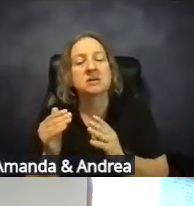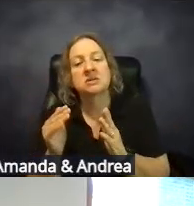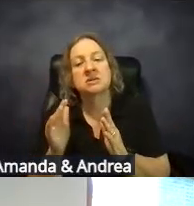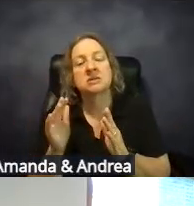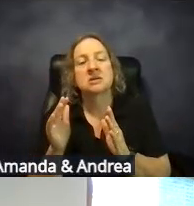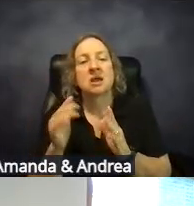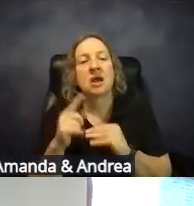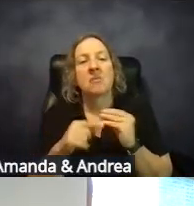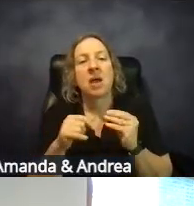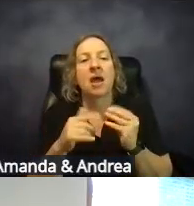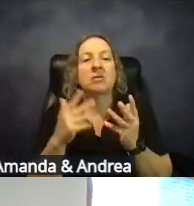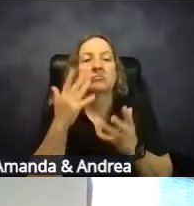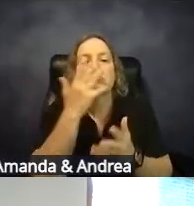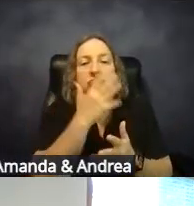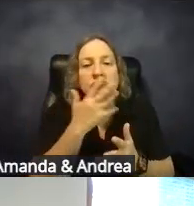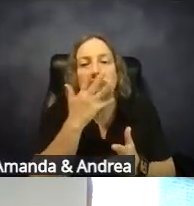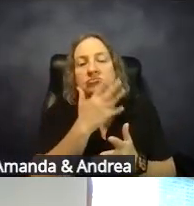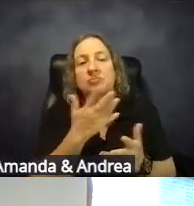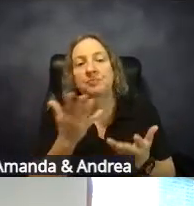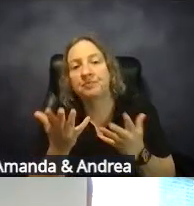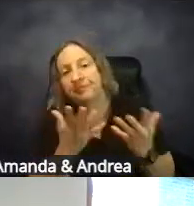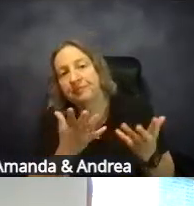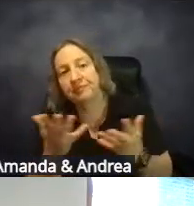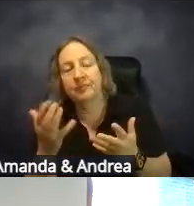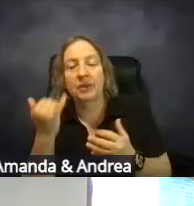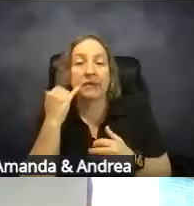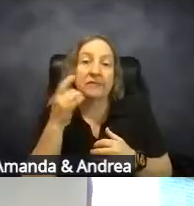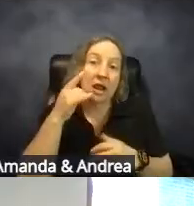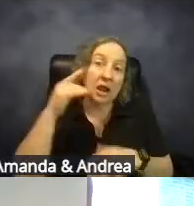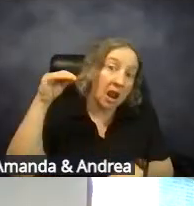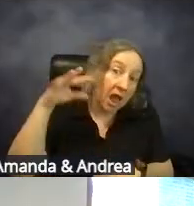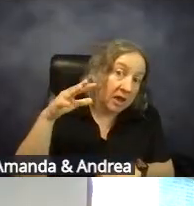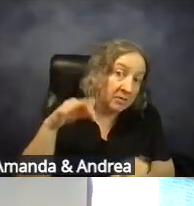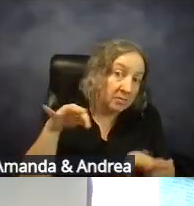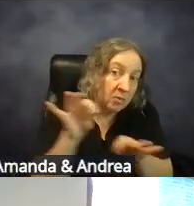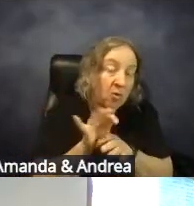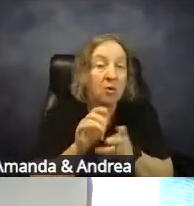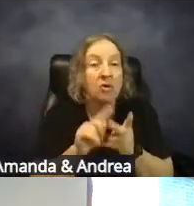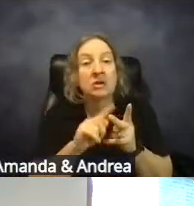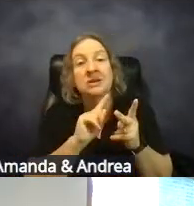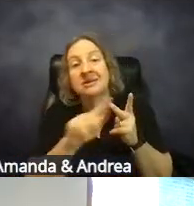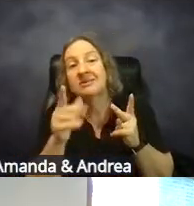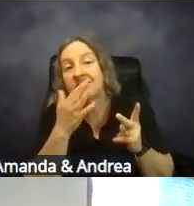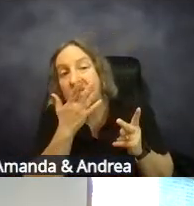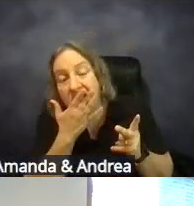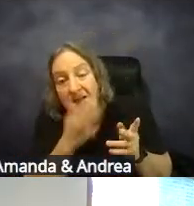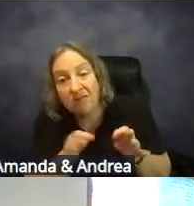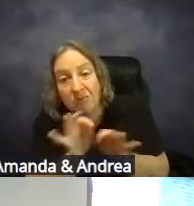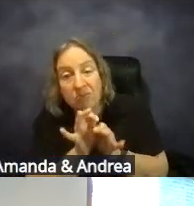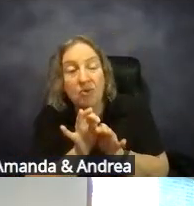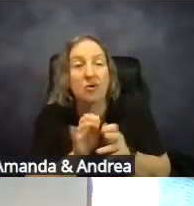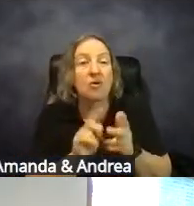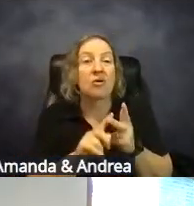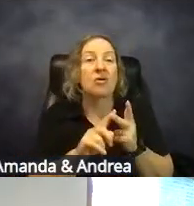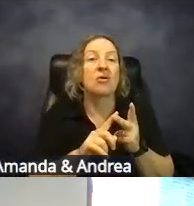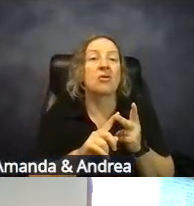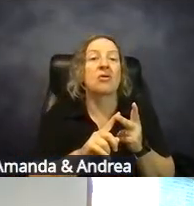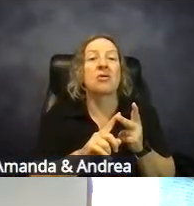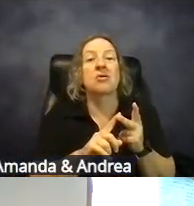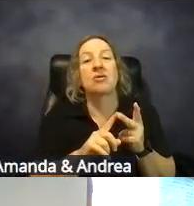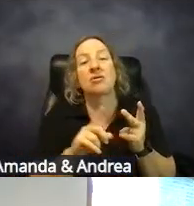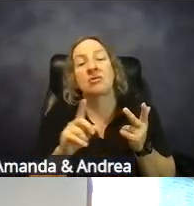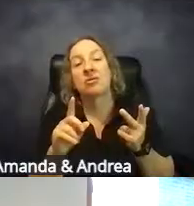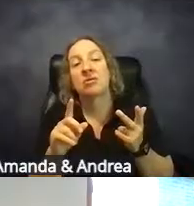these aesthetic treatments, whether it's lighting, whether it's different color, whether it's form liners